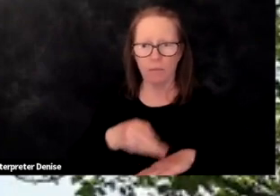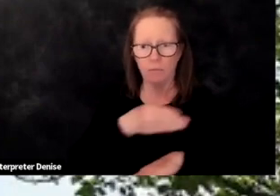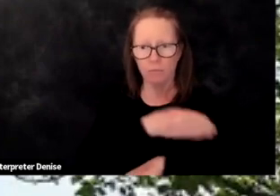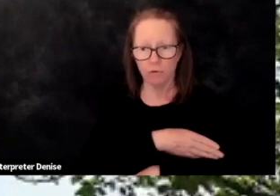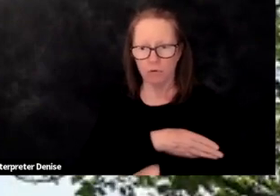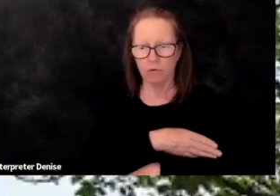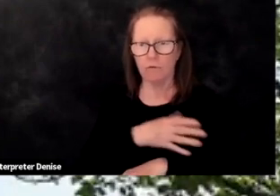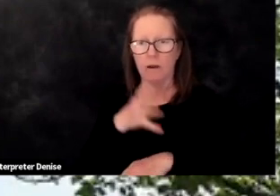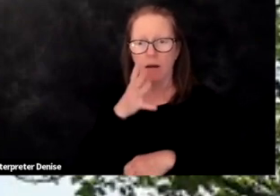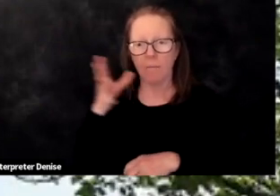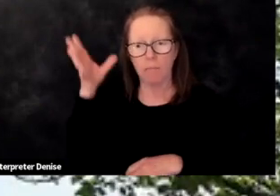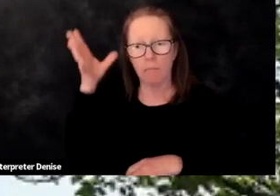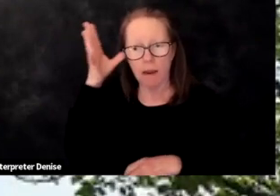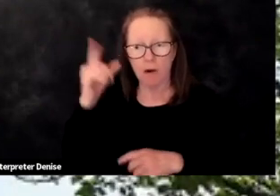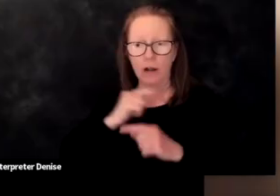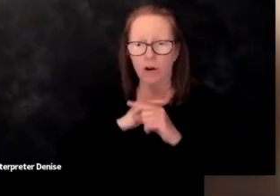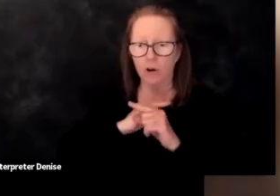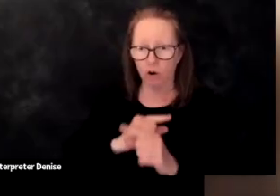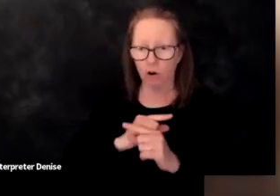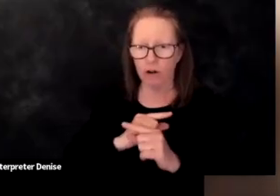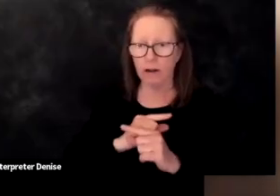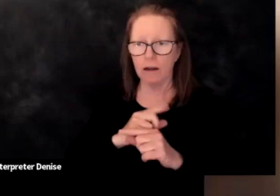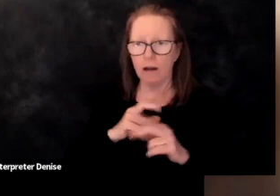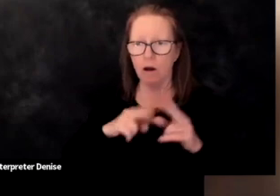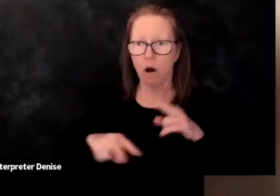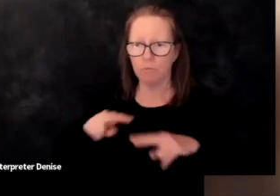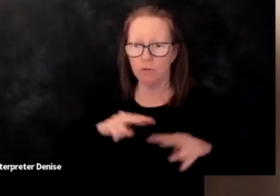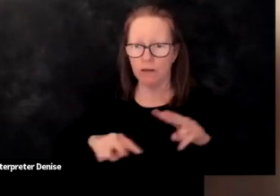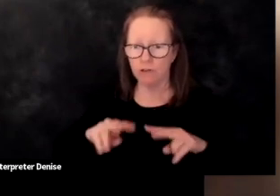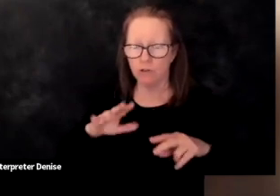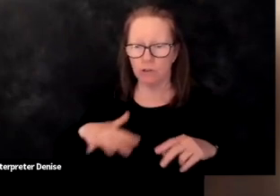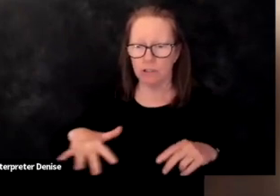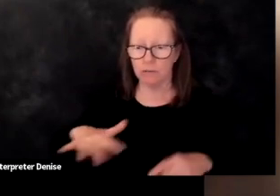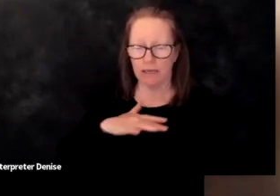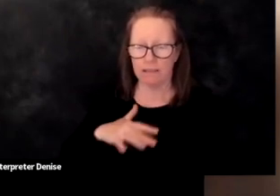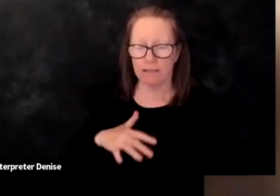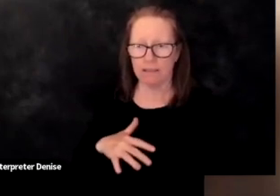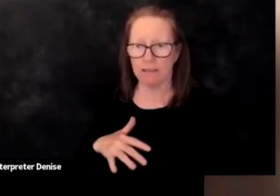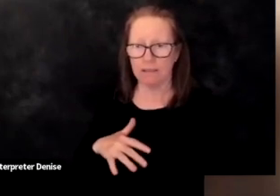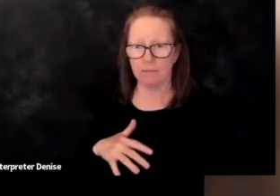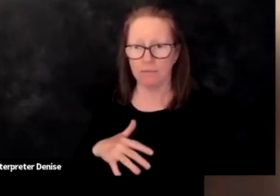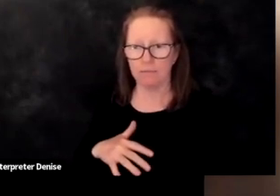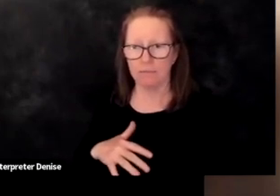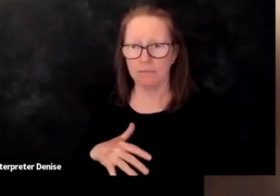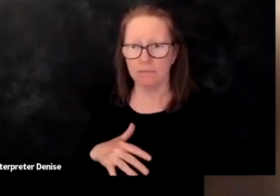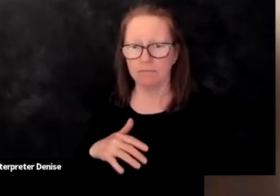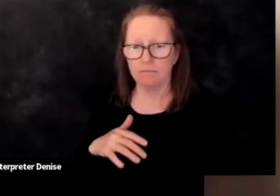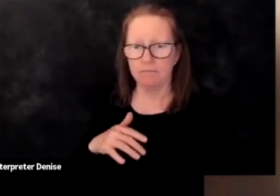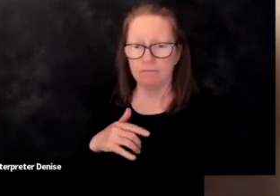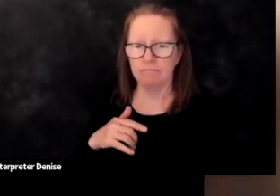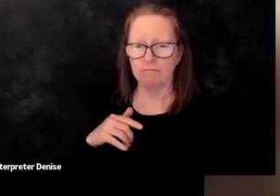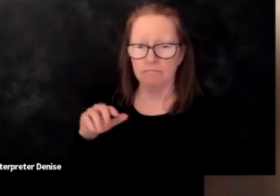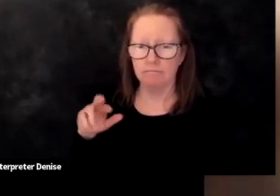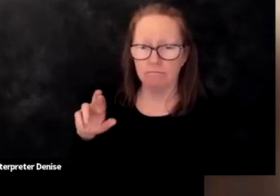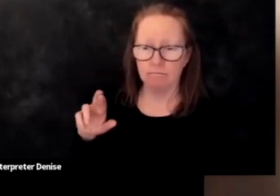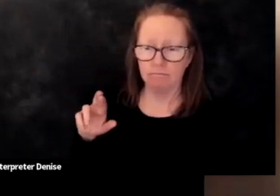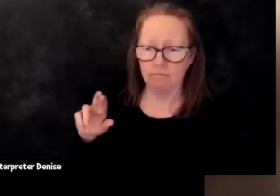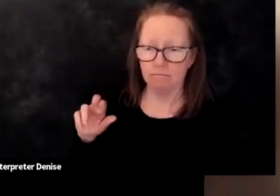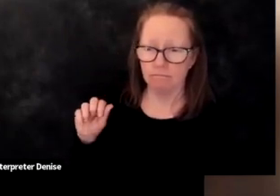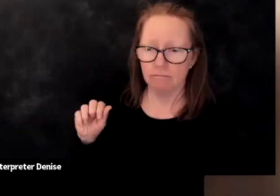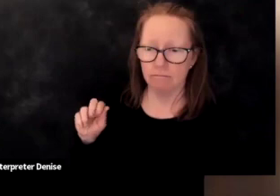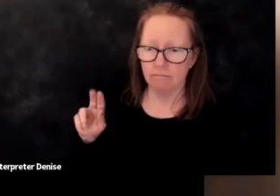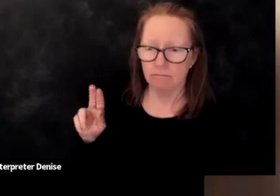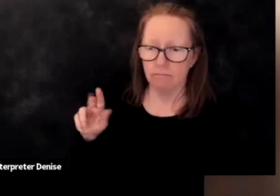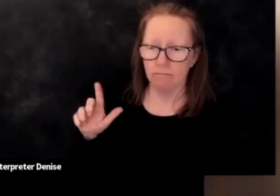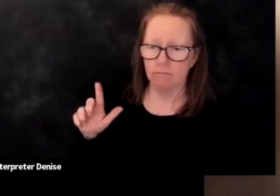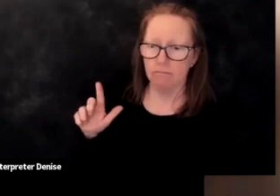space? So I think that refers to parent guardian that want to see their kid when